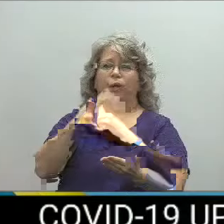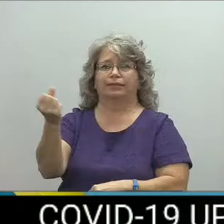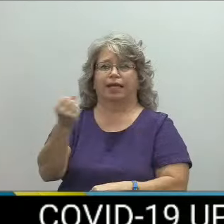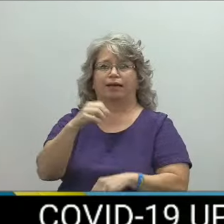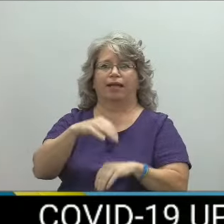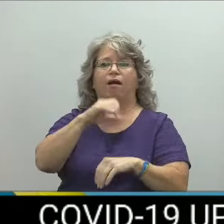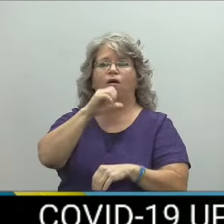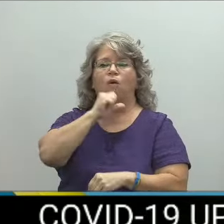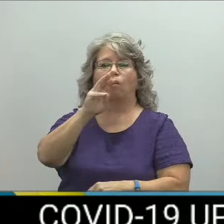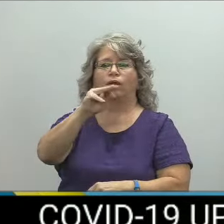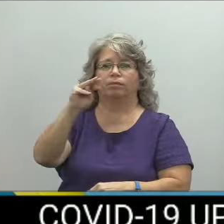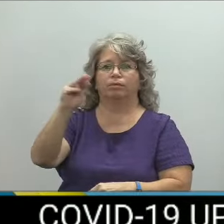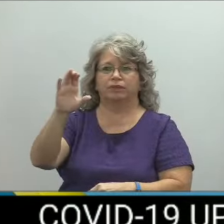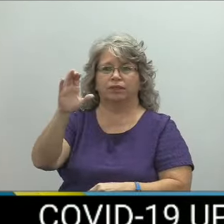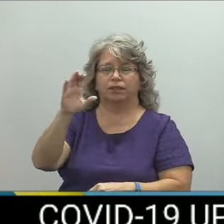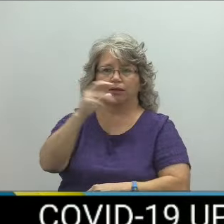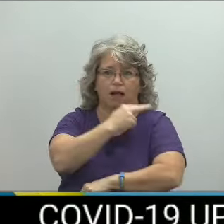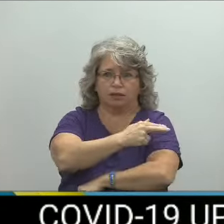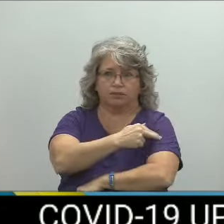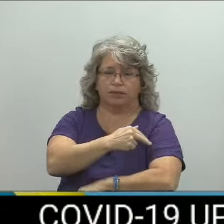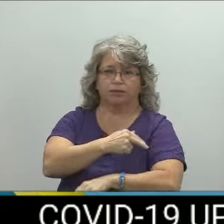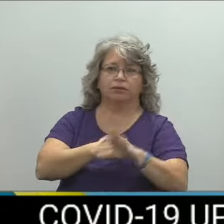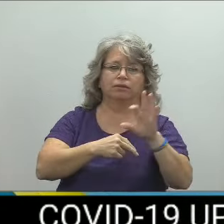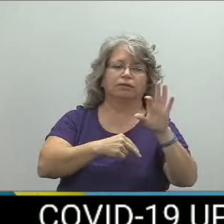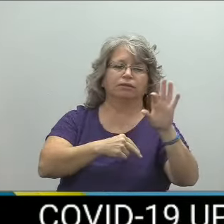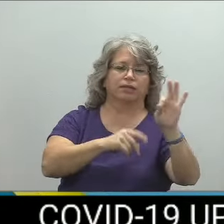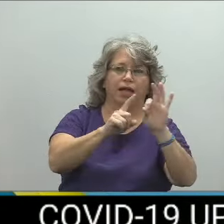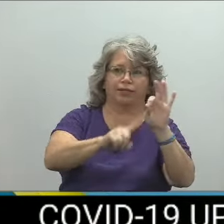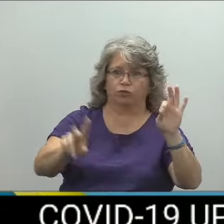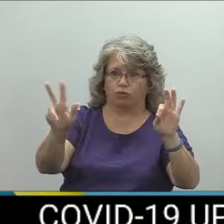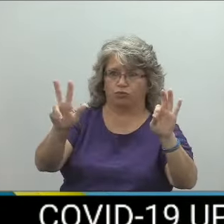from 9 to 3 p.m.